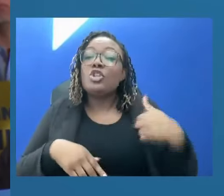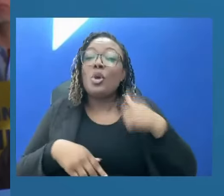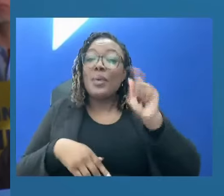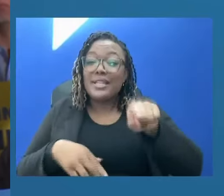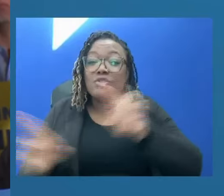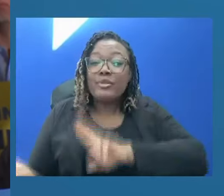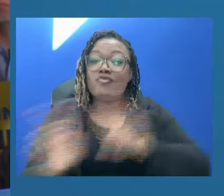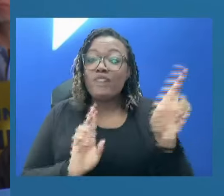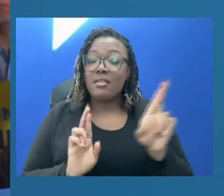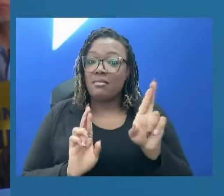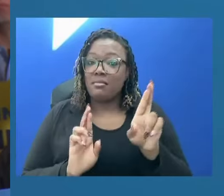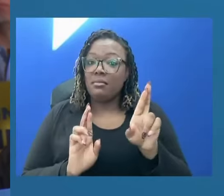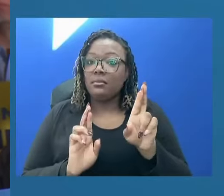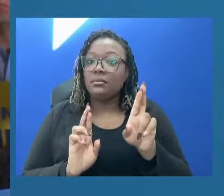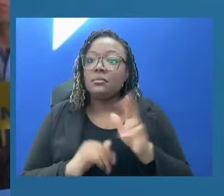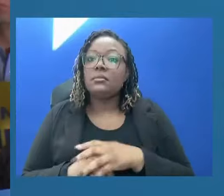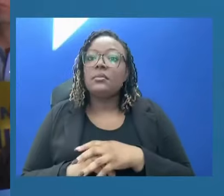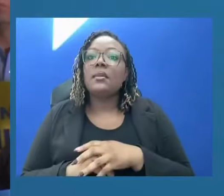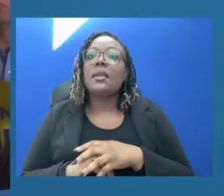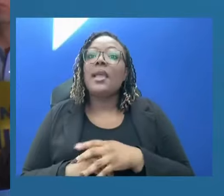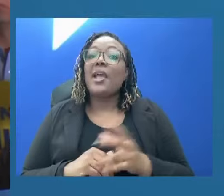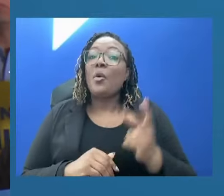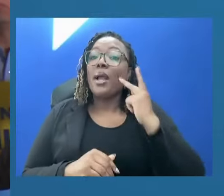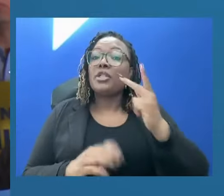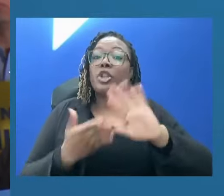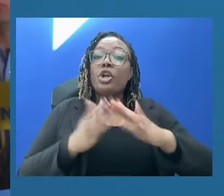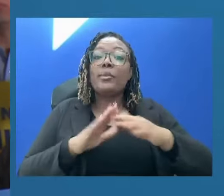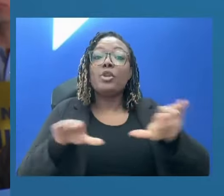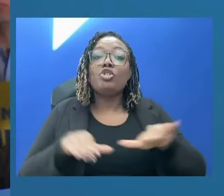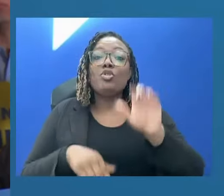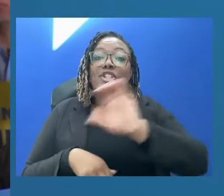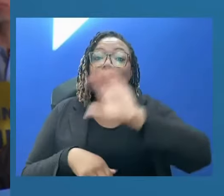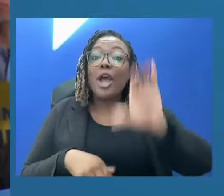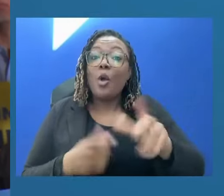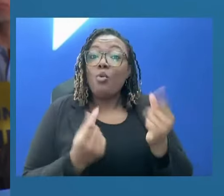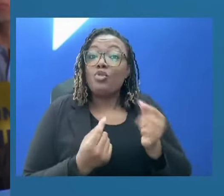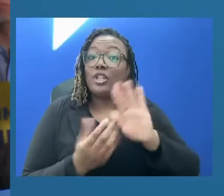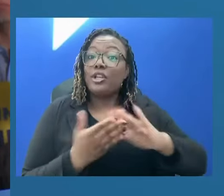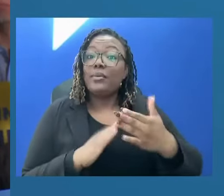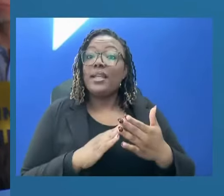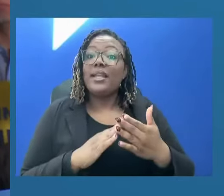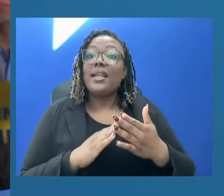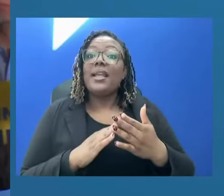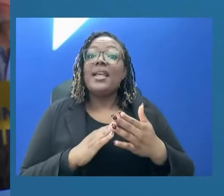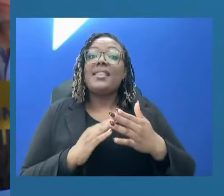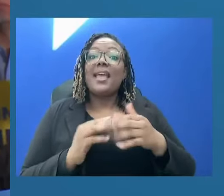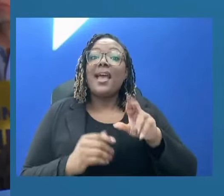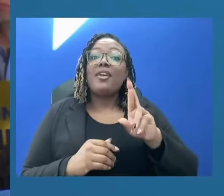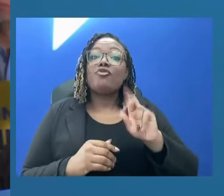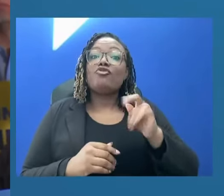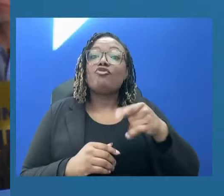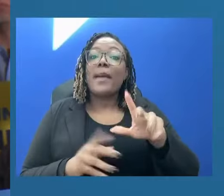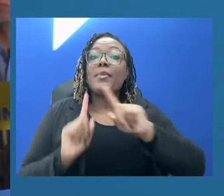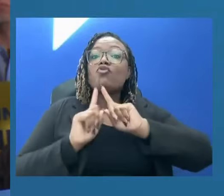ready. And what I saw the community do in Chicago is they got a rapid response system.